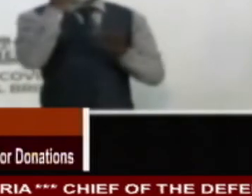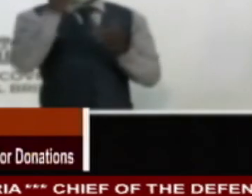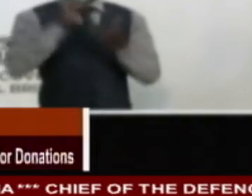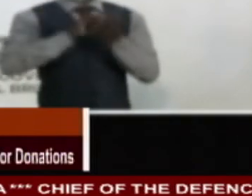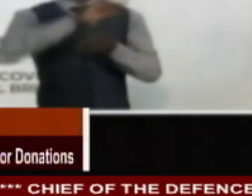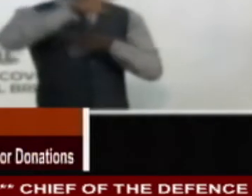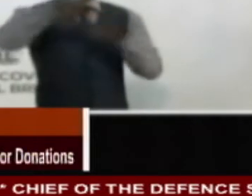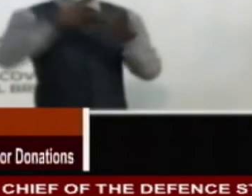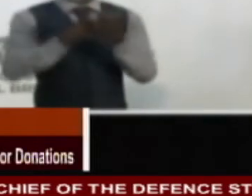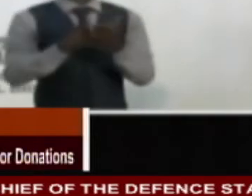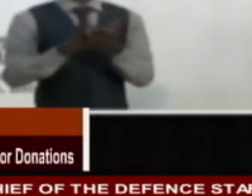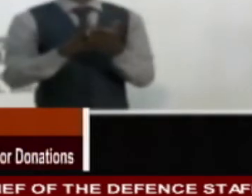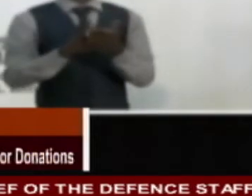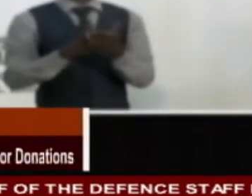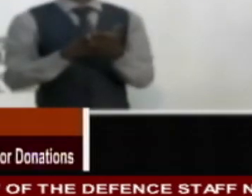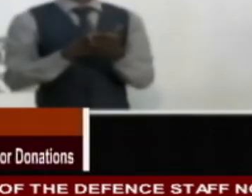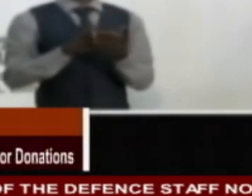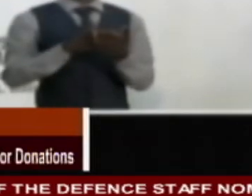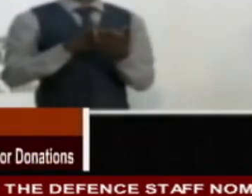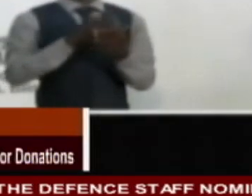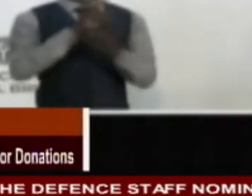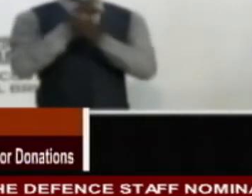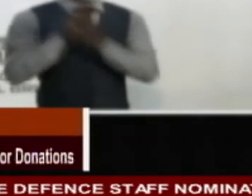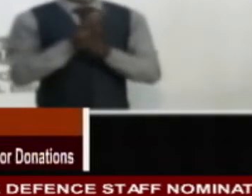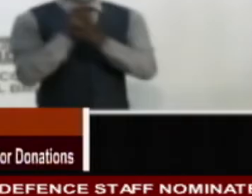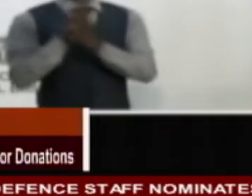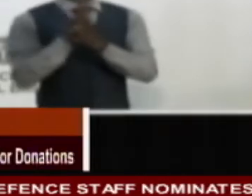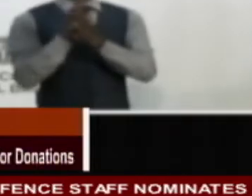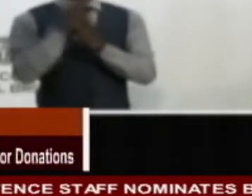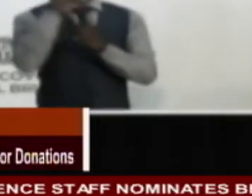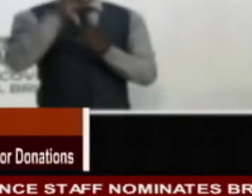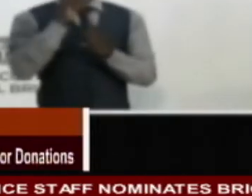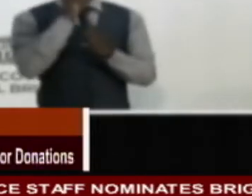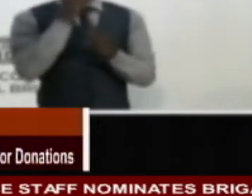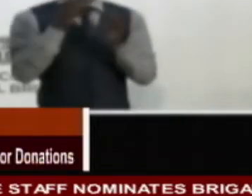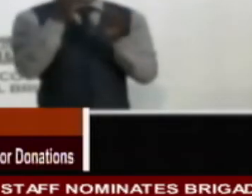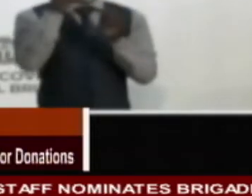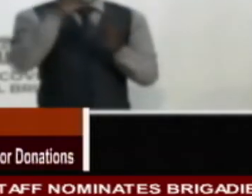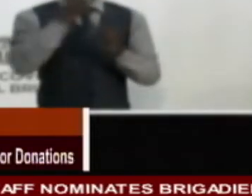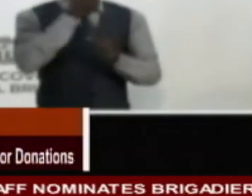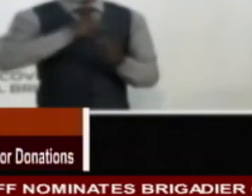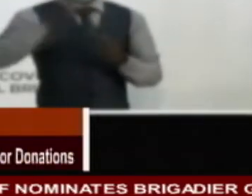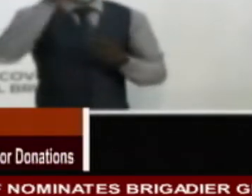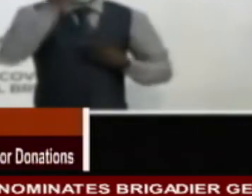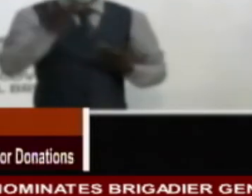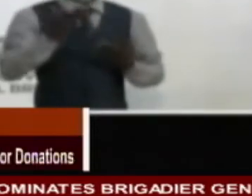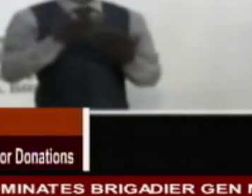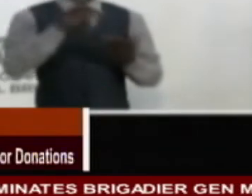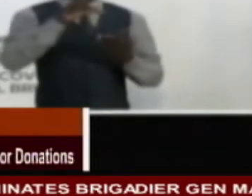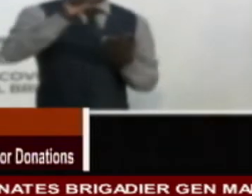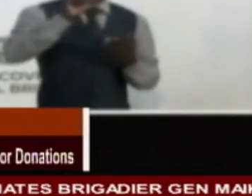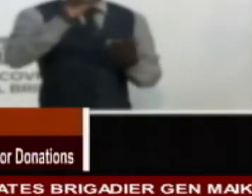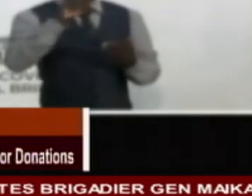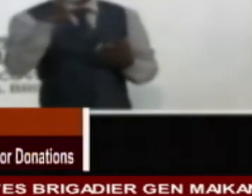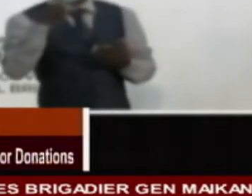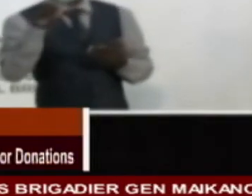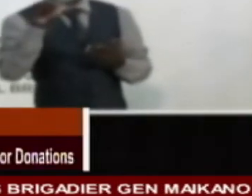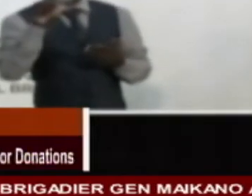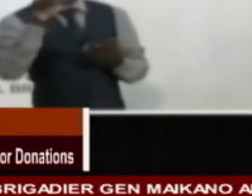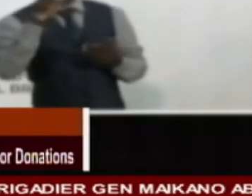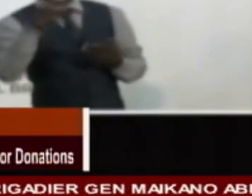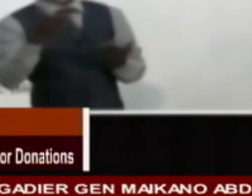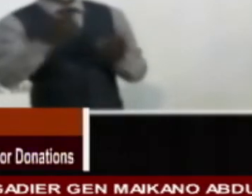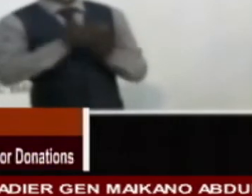Nigeria for many years to come, whether you have Lassa, yellow fever, in fact, any infectious disease. And hopefully we'll be able to actually roll this